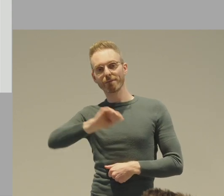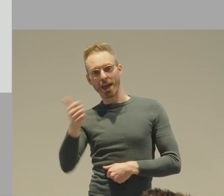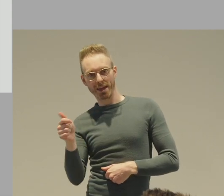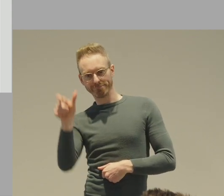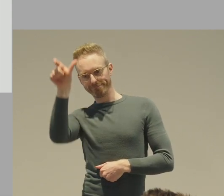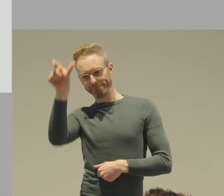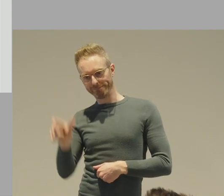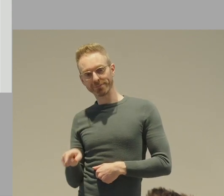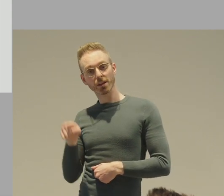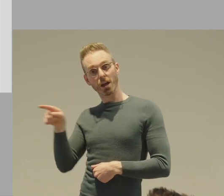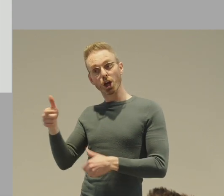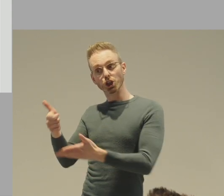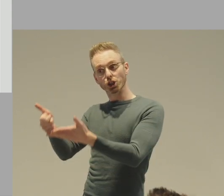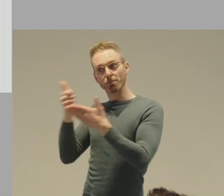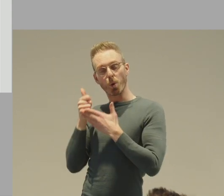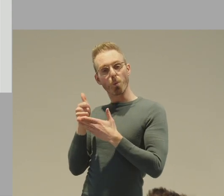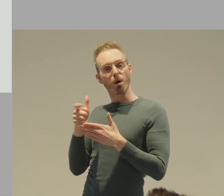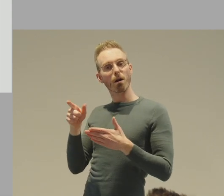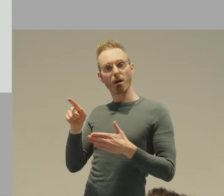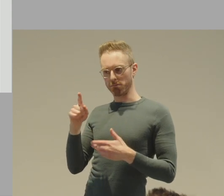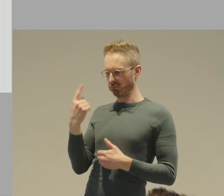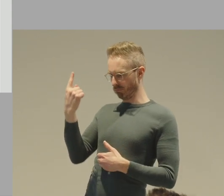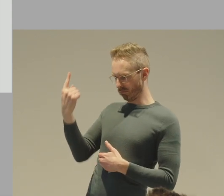that. The answer is always yes, if it's